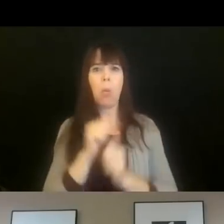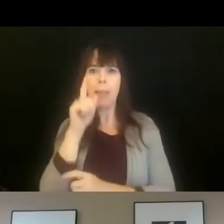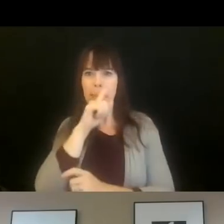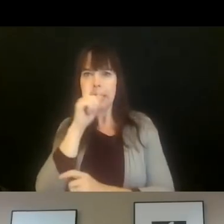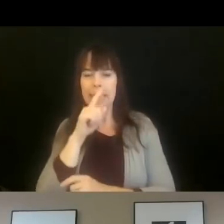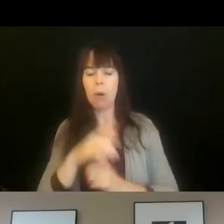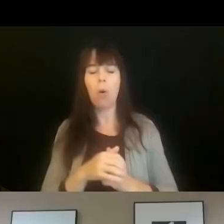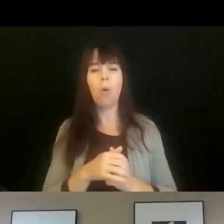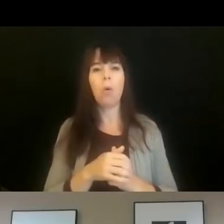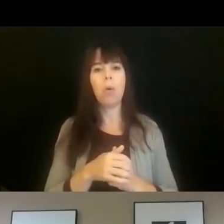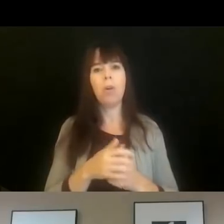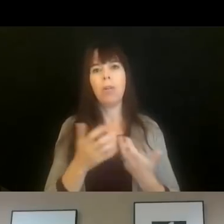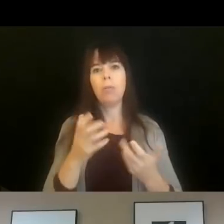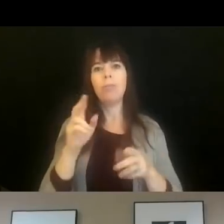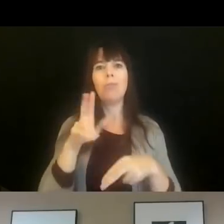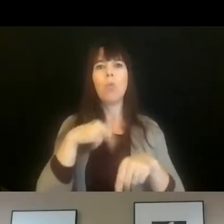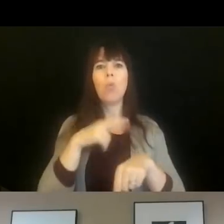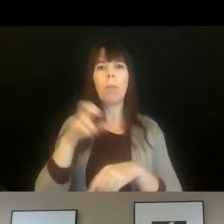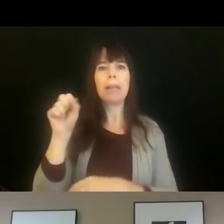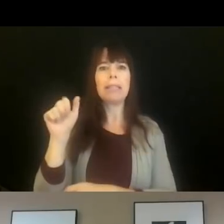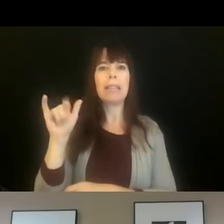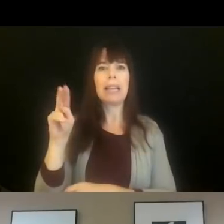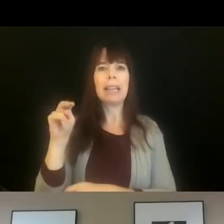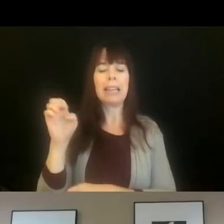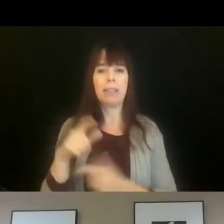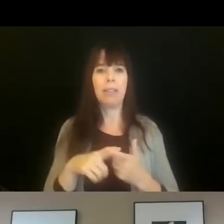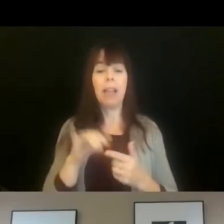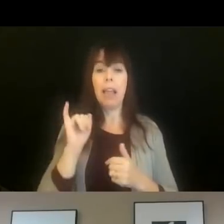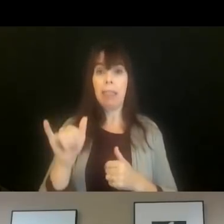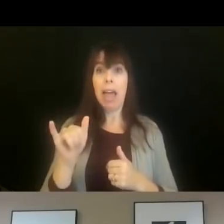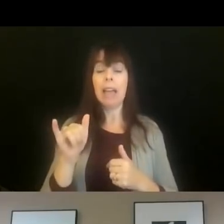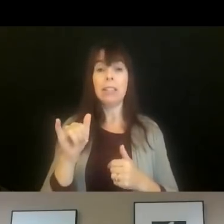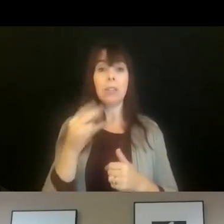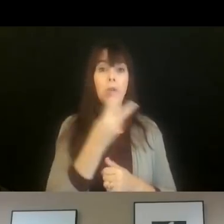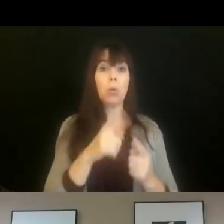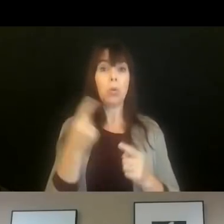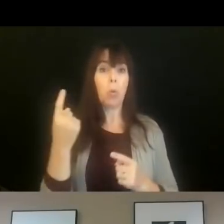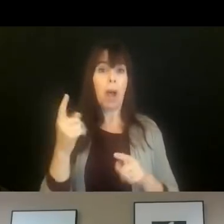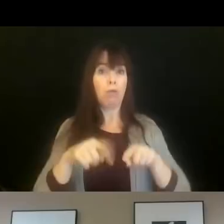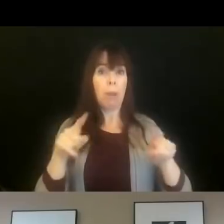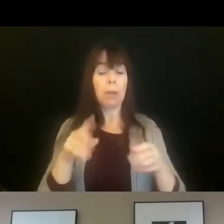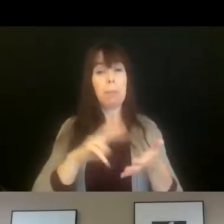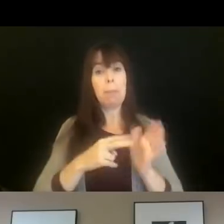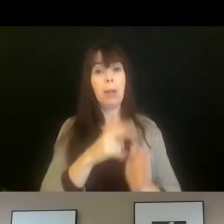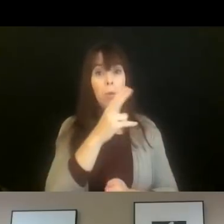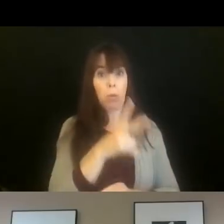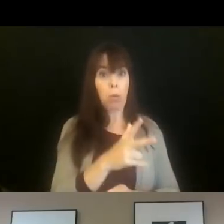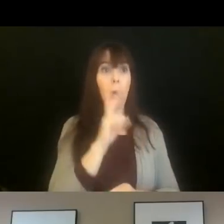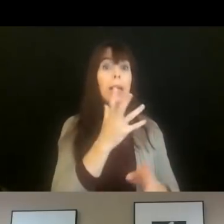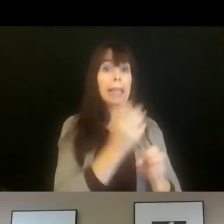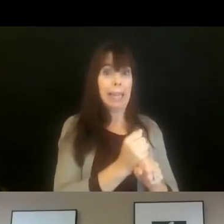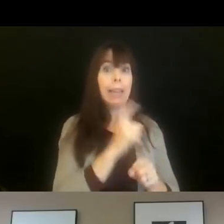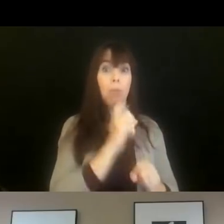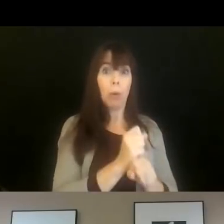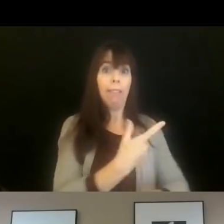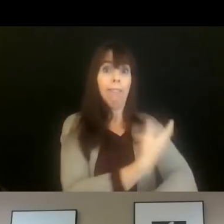this case, just normal saline. The AC trial is a 2-to-1 randomization, so 2/3 of the people are going to get the vaccine,